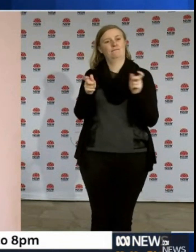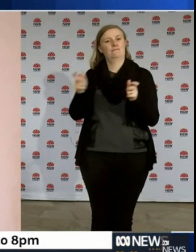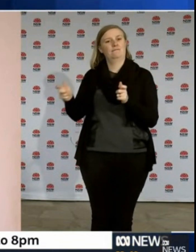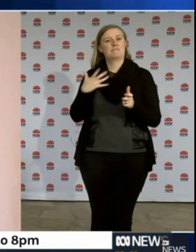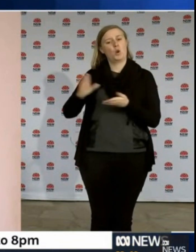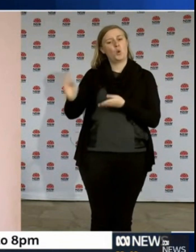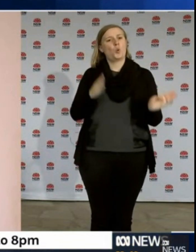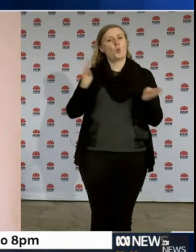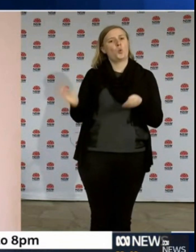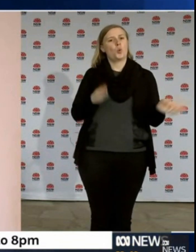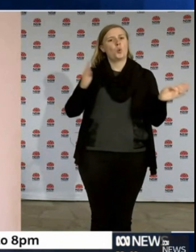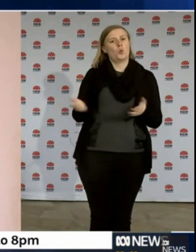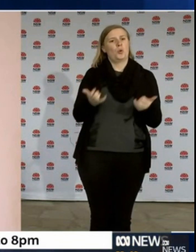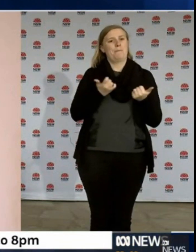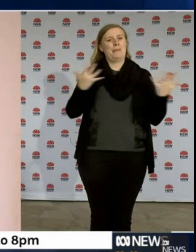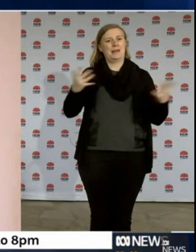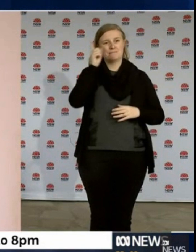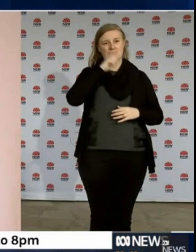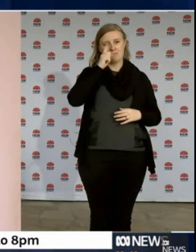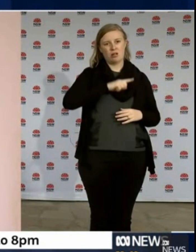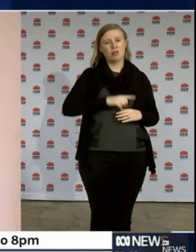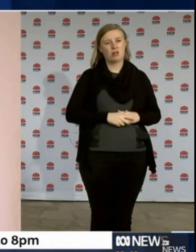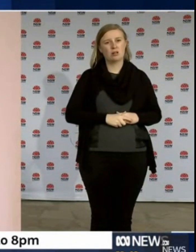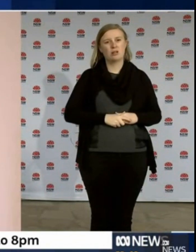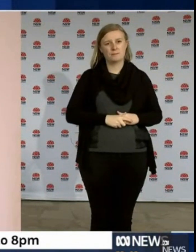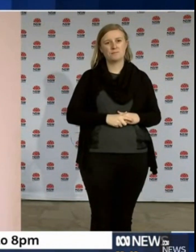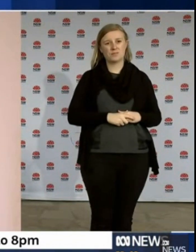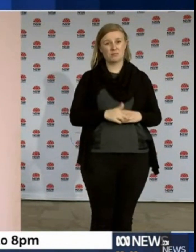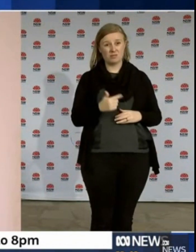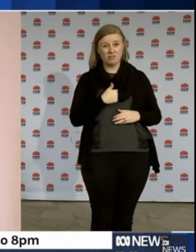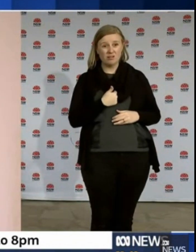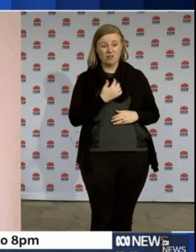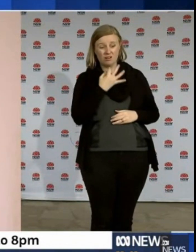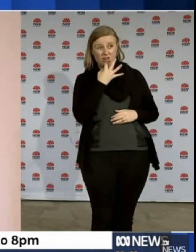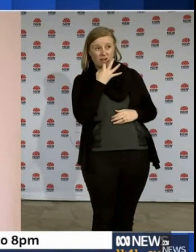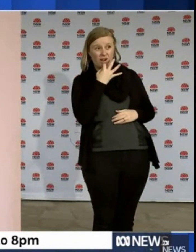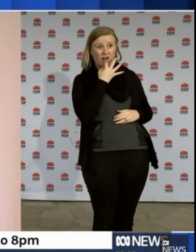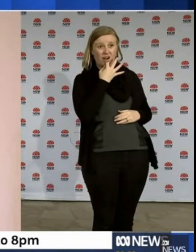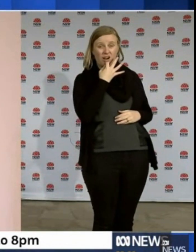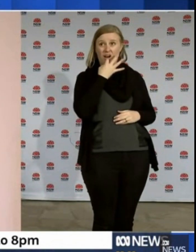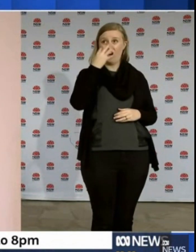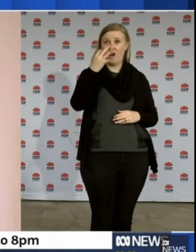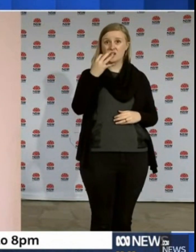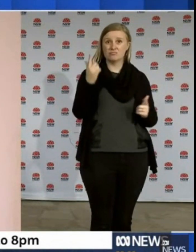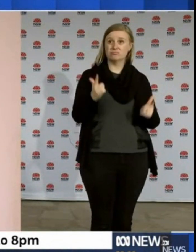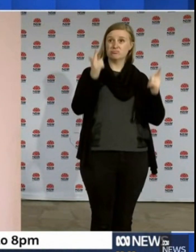up. We need our health system continuing to do what we can. But I'm loath to ask our health